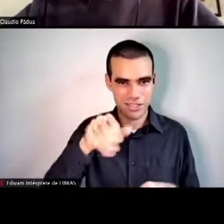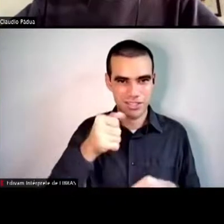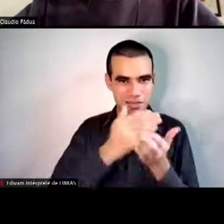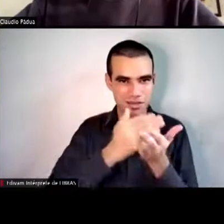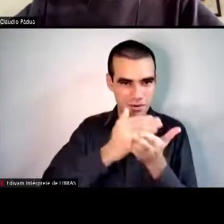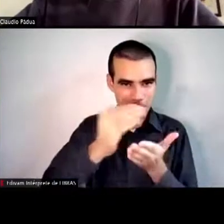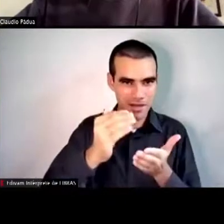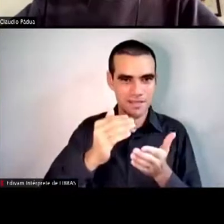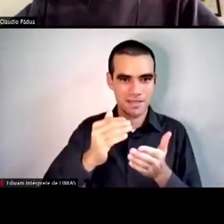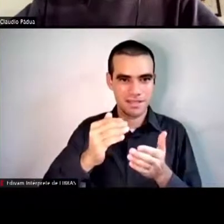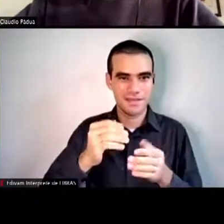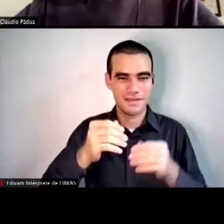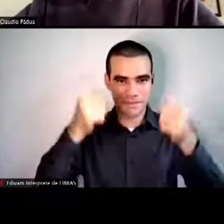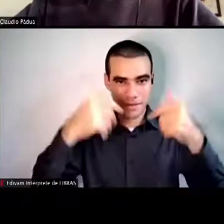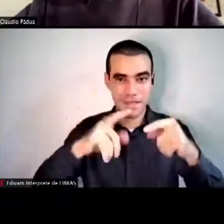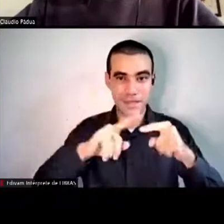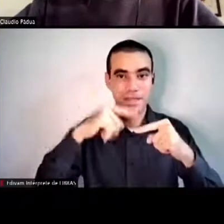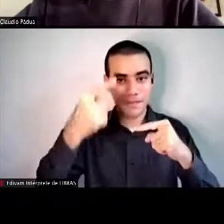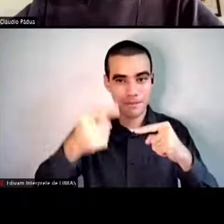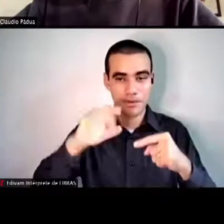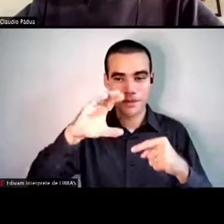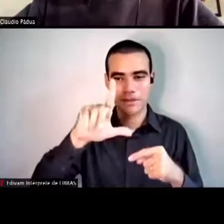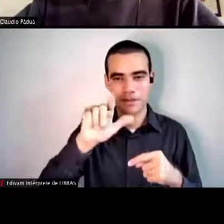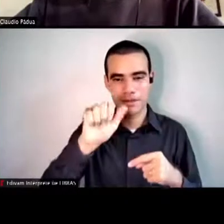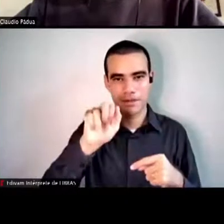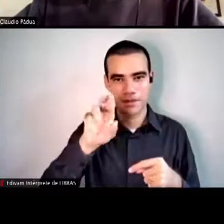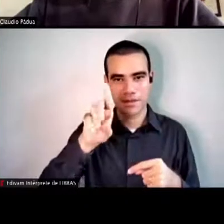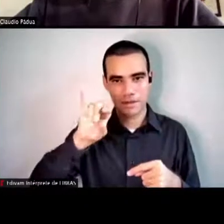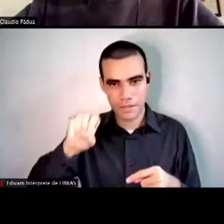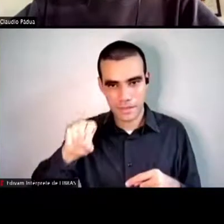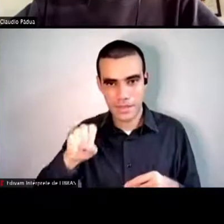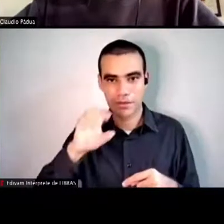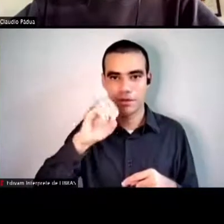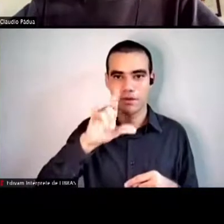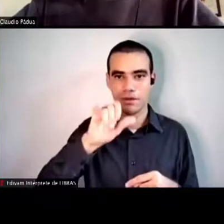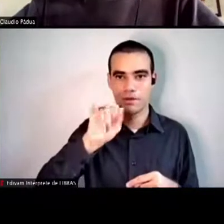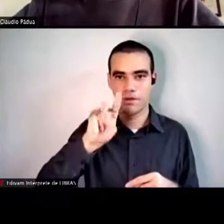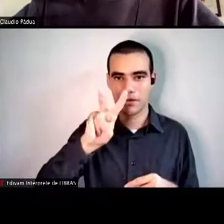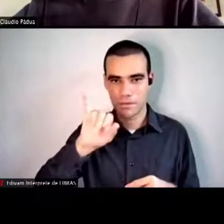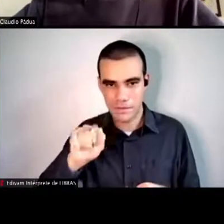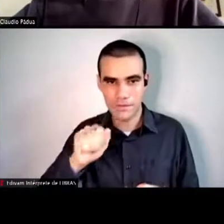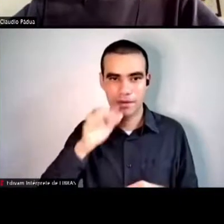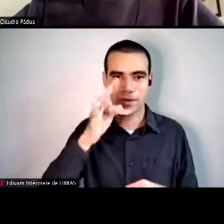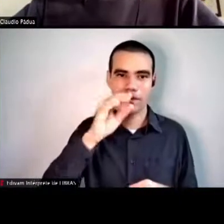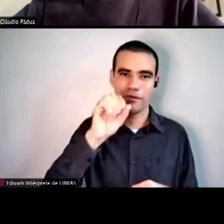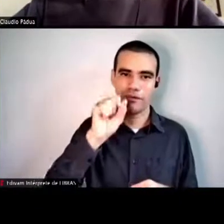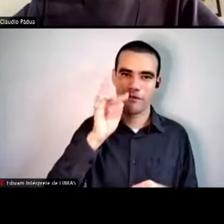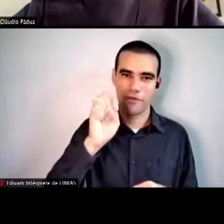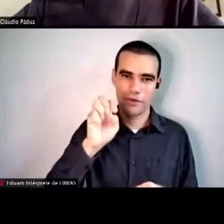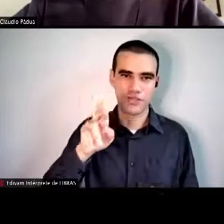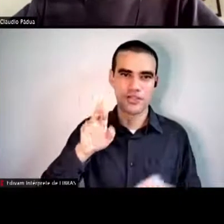has to leave the meeting, and then goes to Professor Claudio Maria Living Foster Brown.